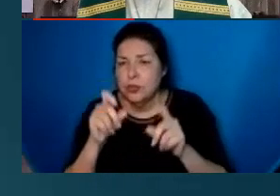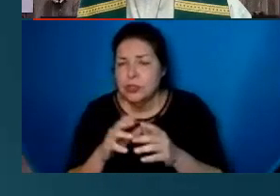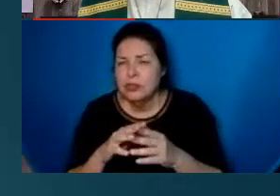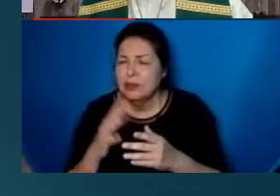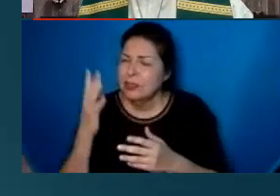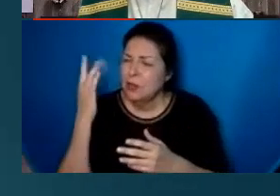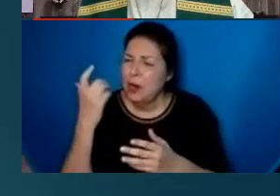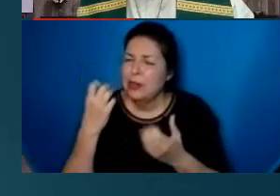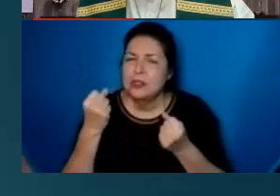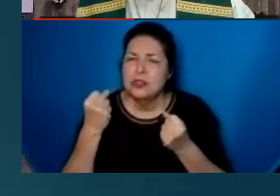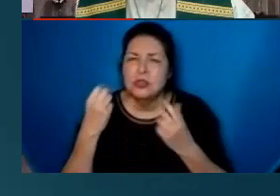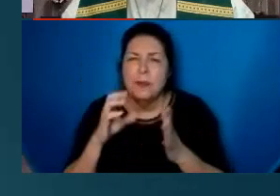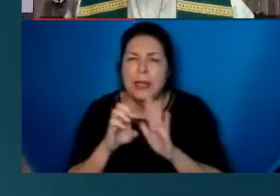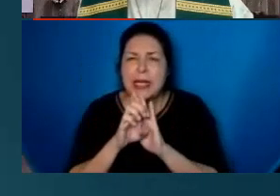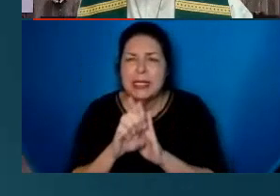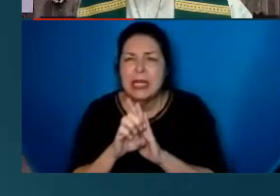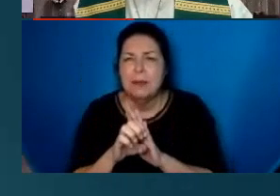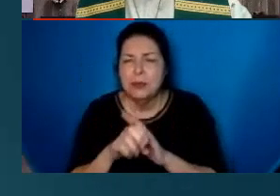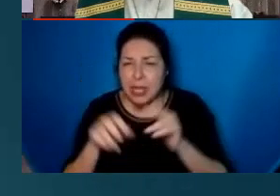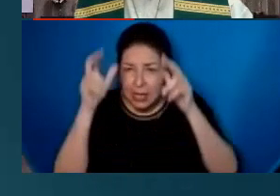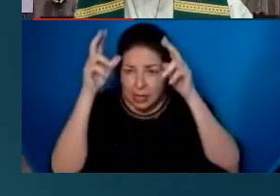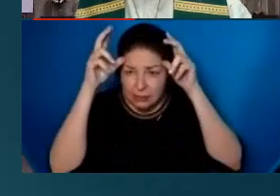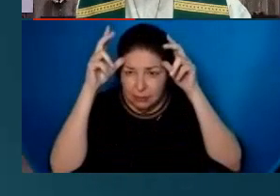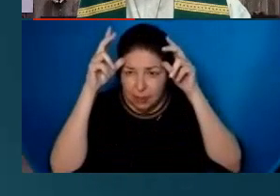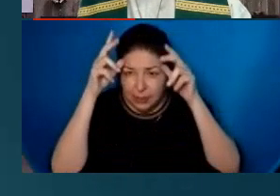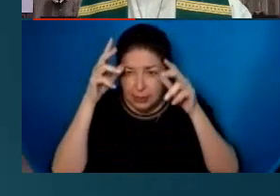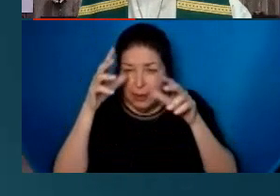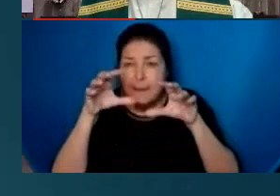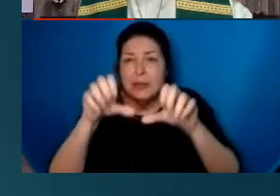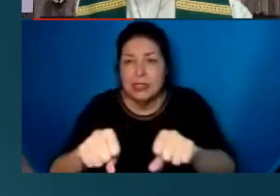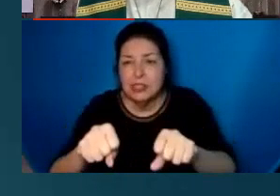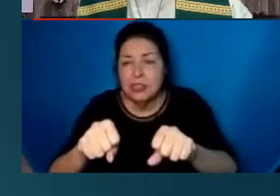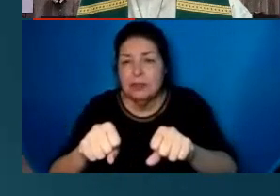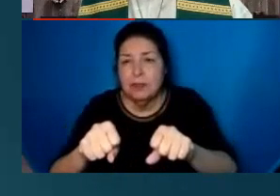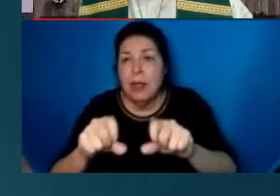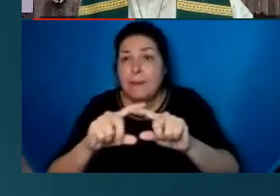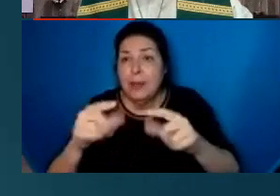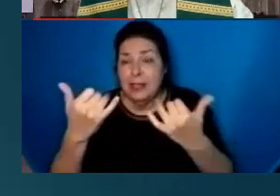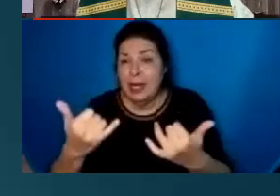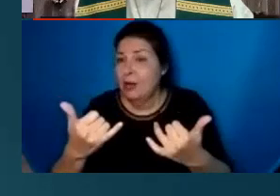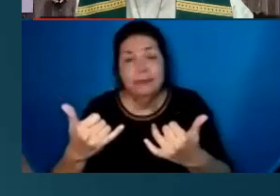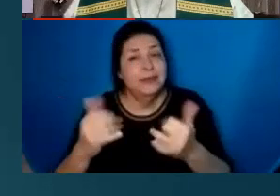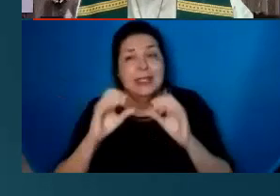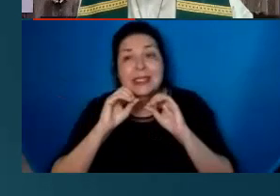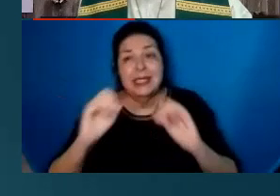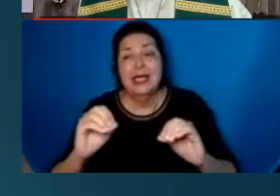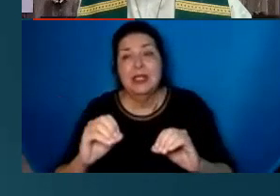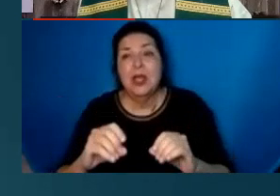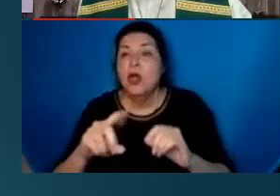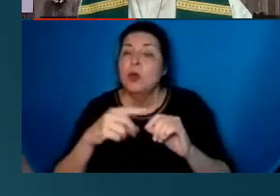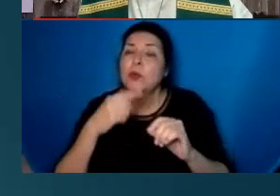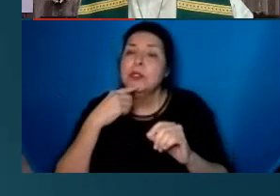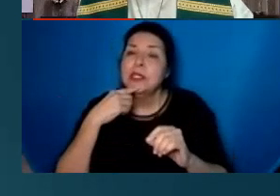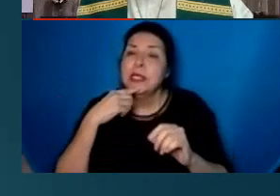the Bible, but no examples in our modern culture? When we understand that demons can disguise